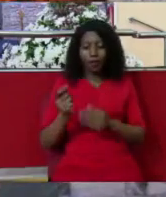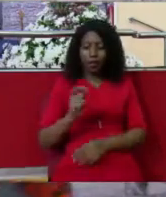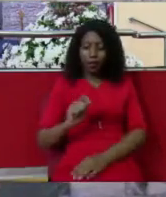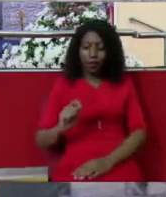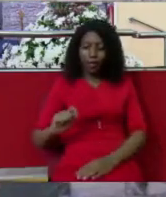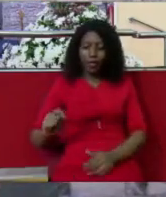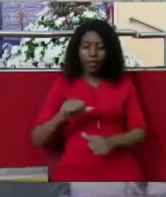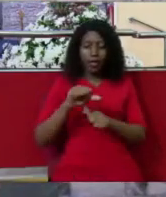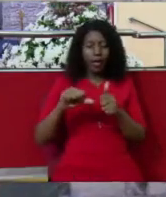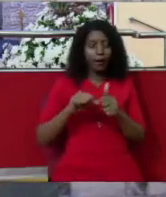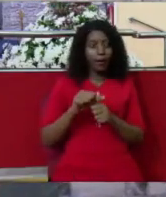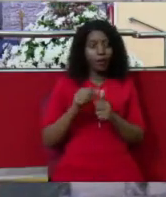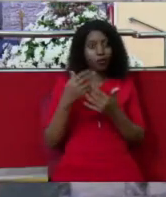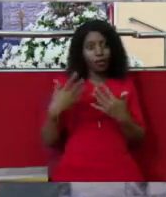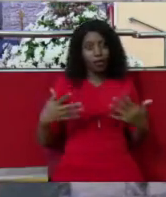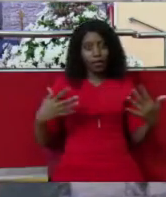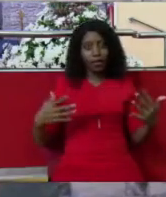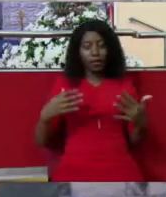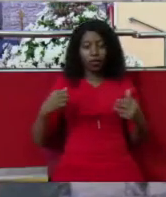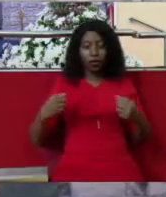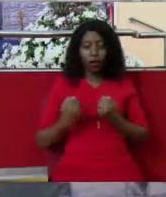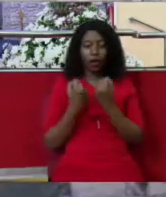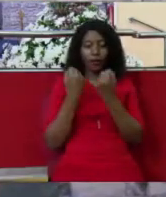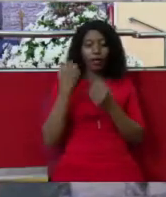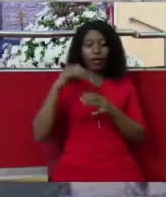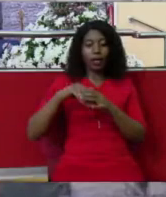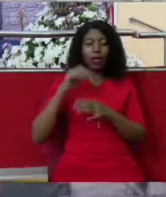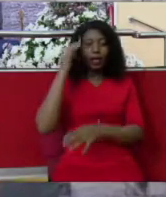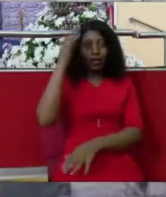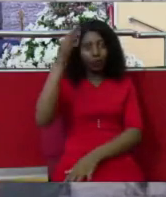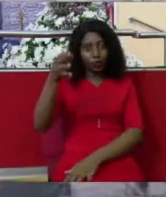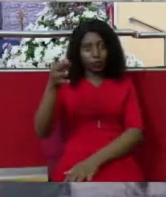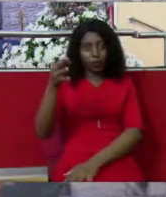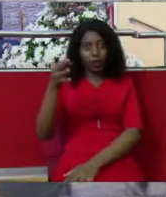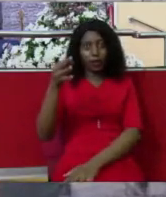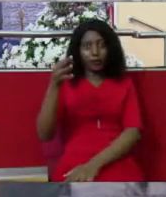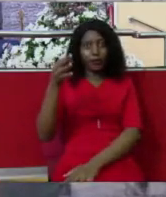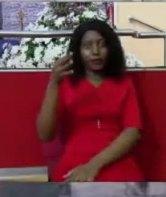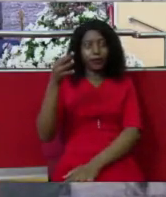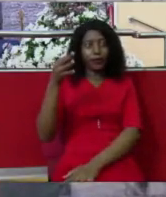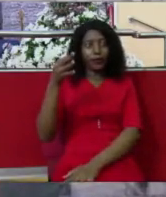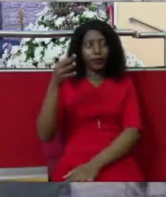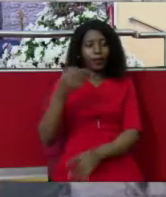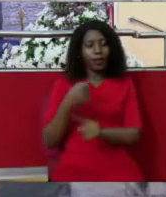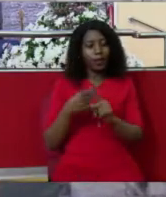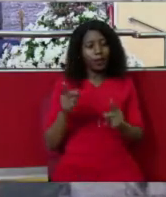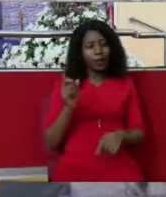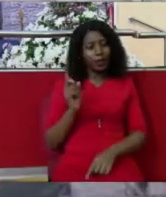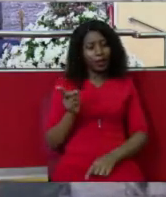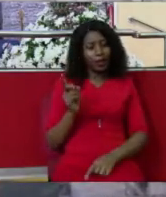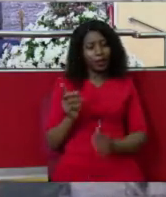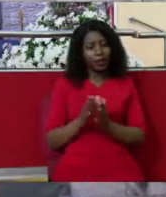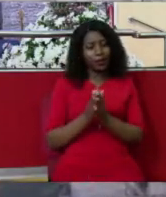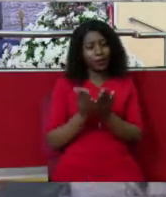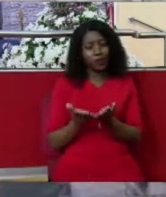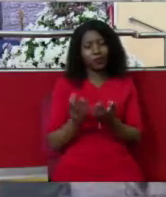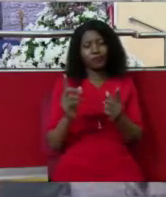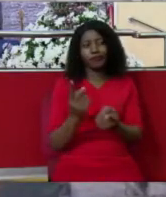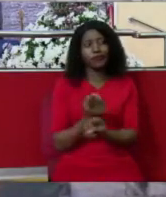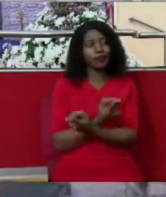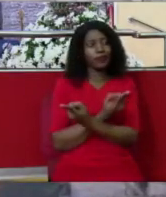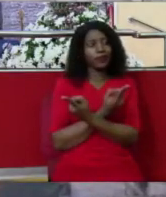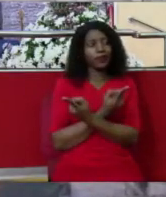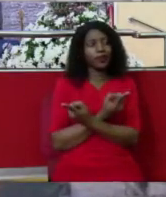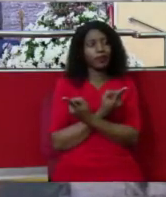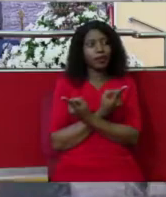happen in the future. Wale walikuwa wanaandika kuhusu mambo ambayo yangetendeka katika siku za usoni. But this book is a little bit different. Lakini hiki kitabu kiko